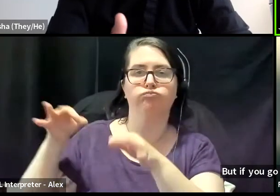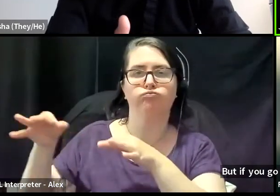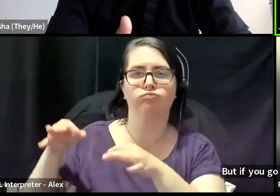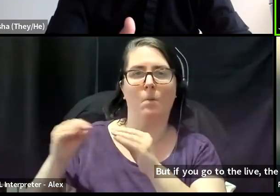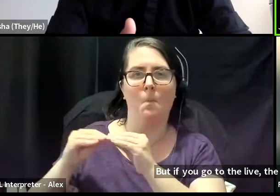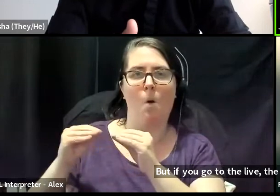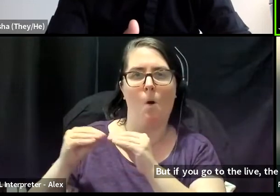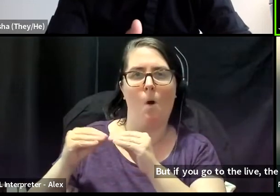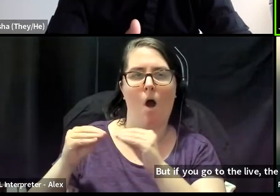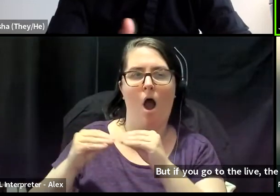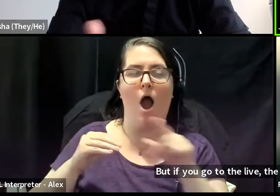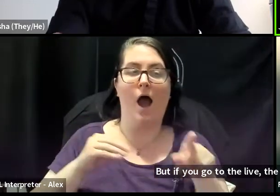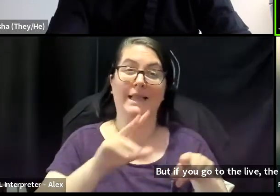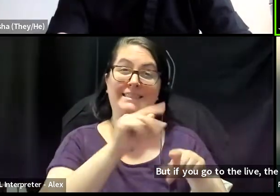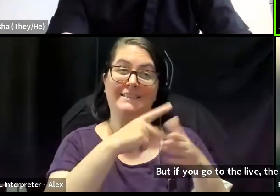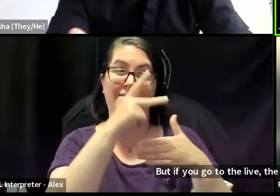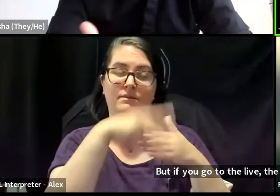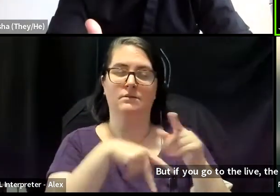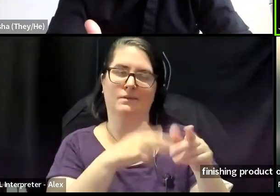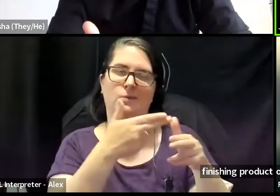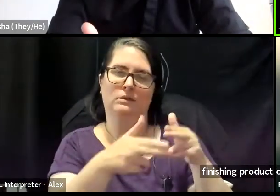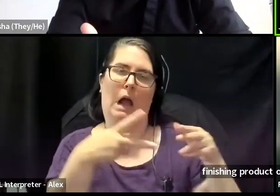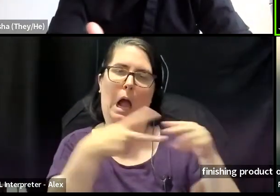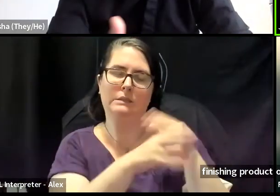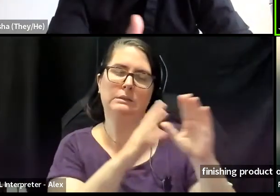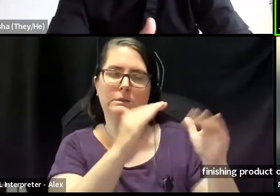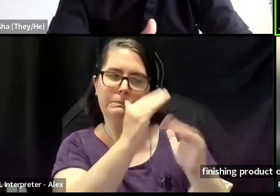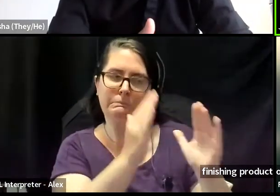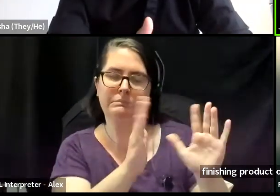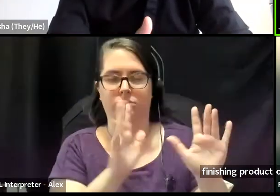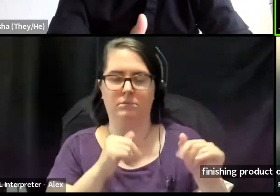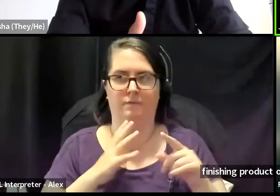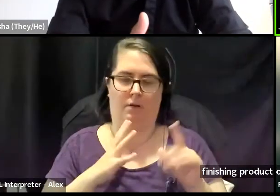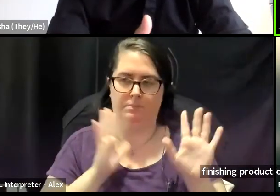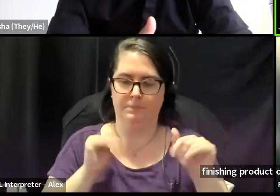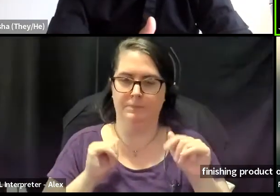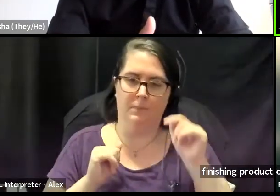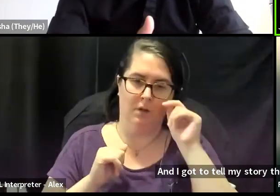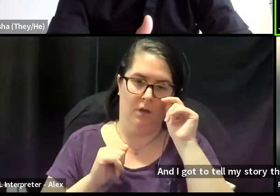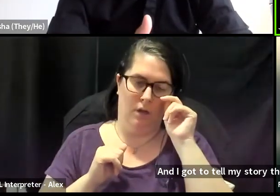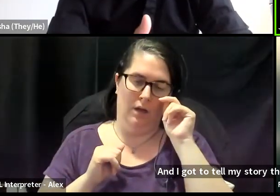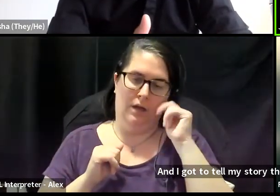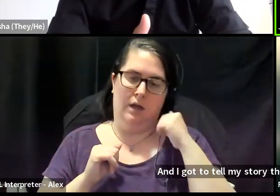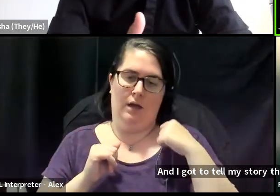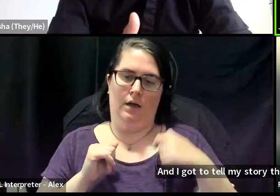product of the live show. And I got to tell my story there the way that I wanted to tell it.